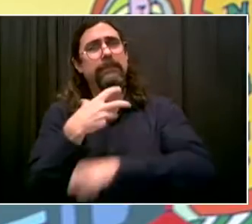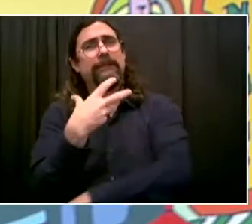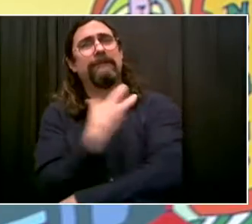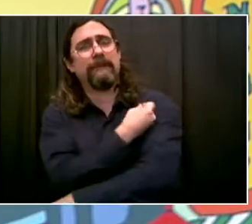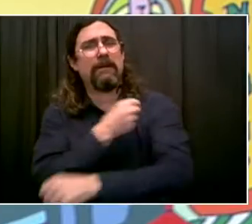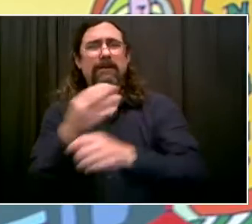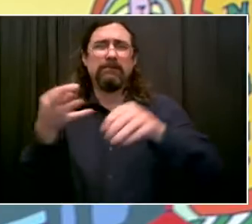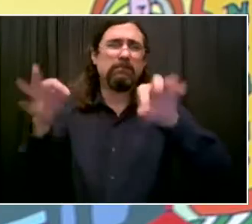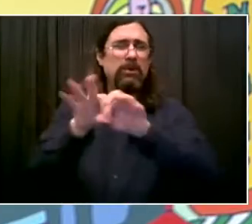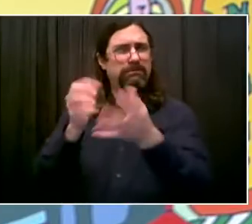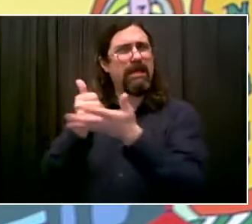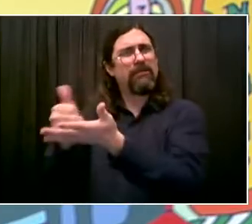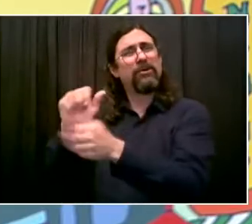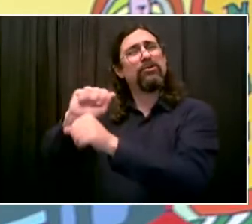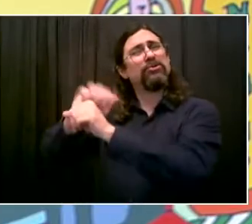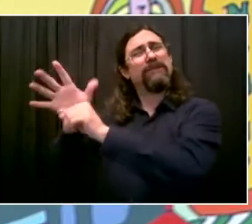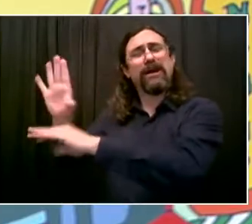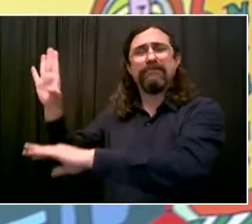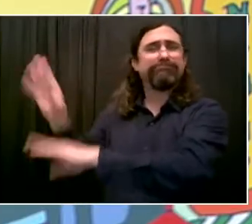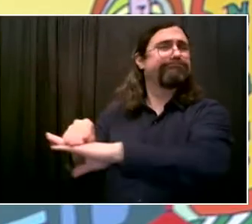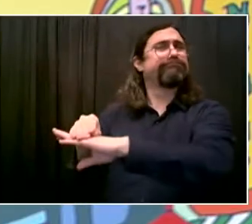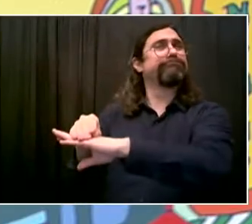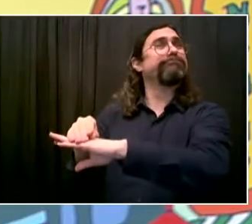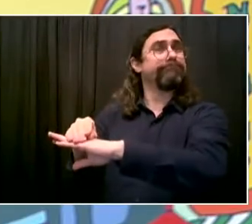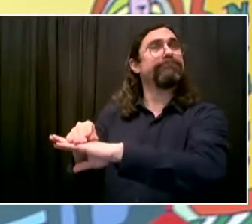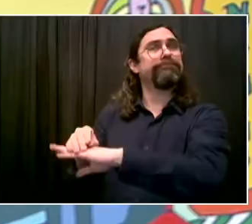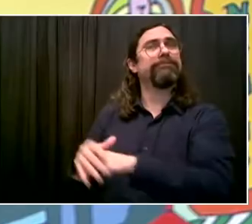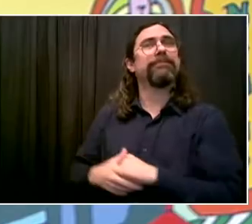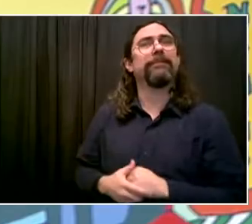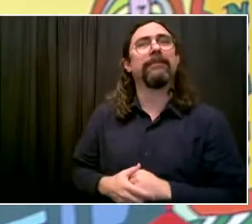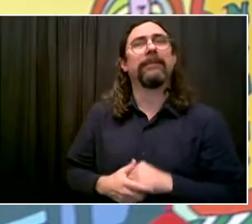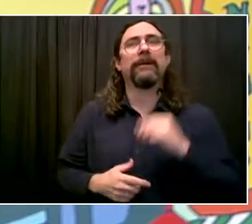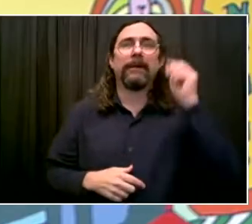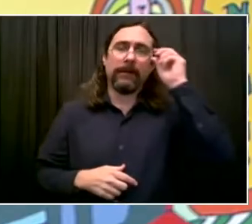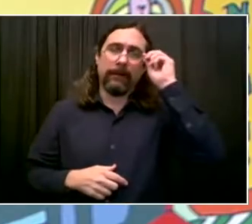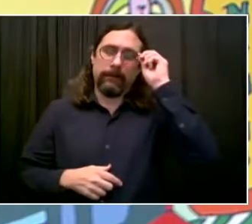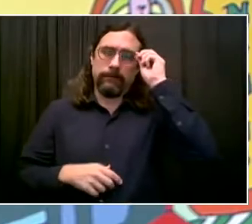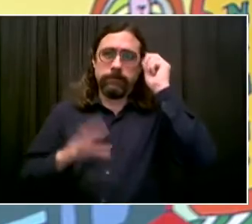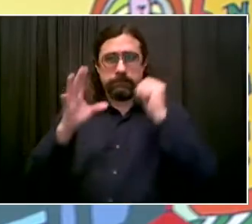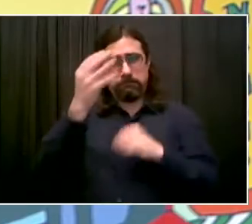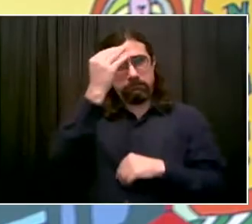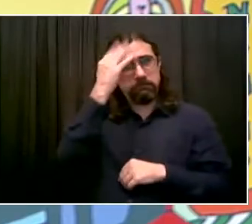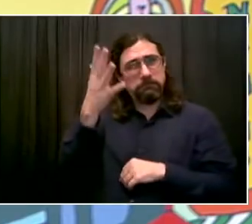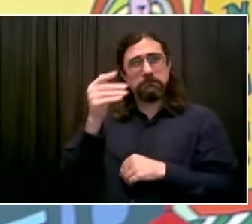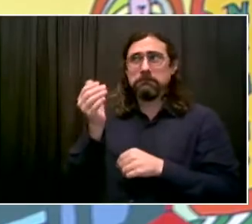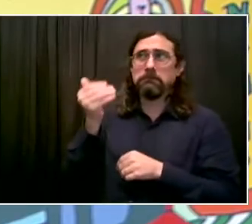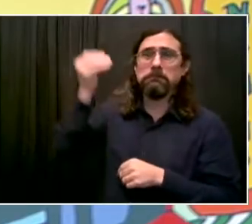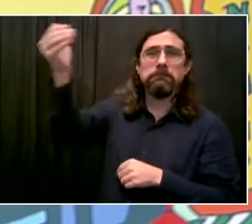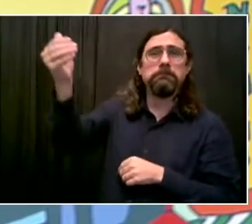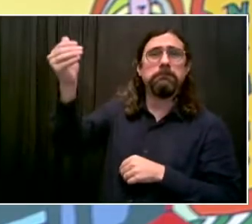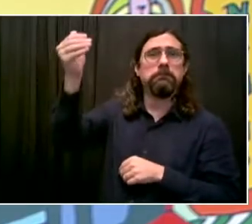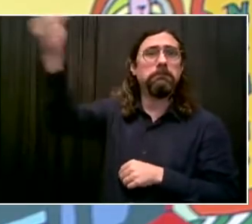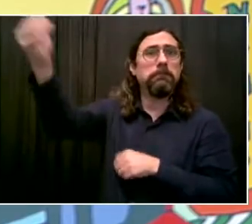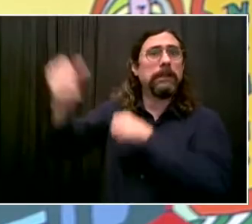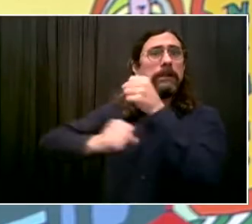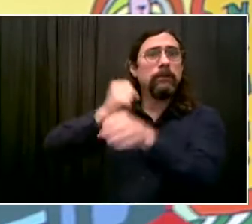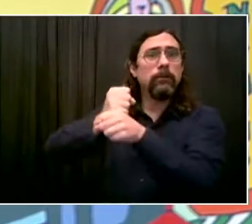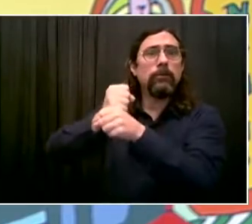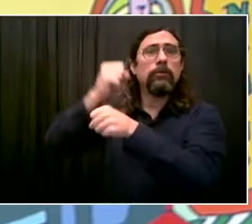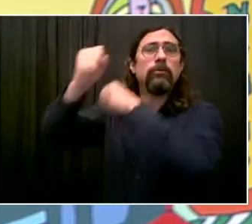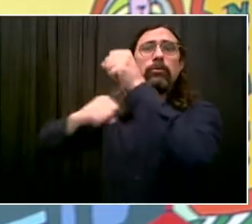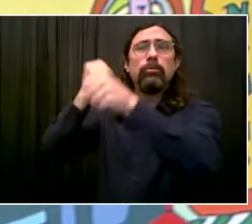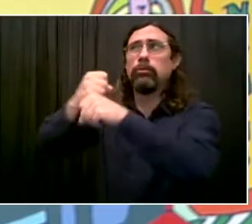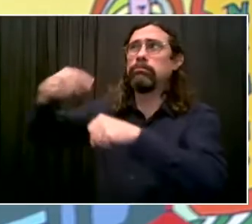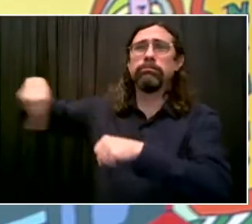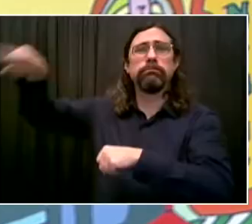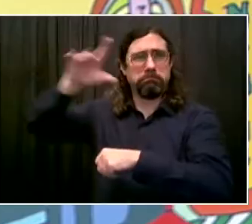a horrible disease and the pain it caused. It was about the disparities laid bare. So recovery for all of us means not doing things the